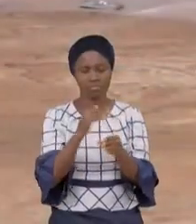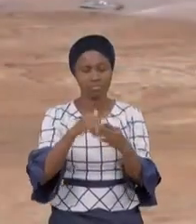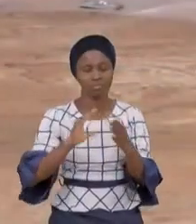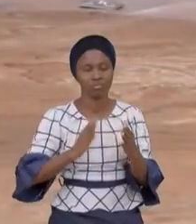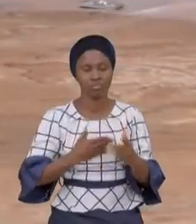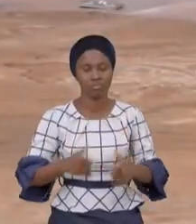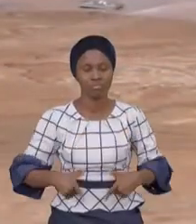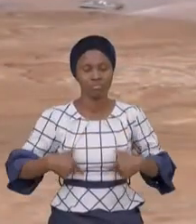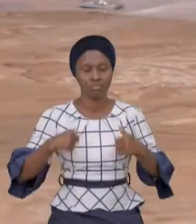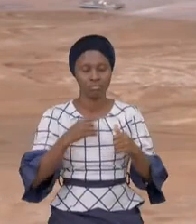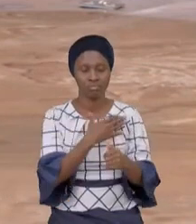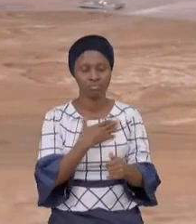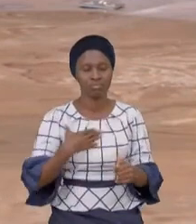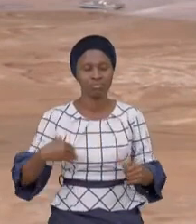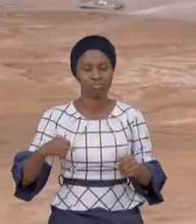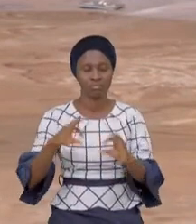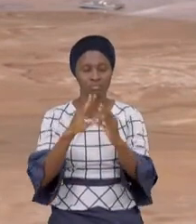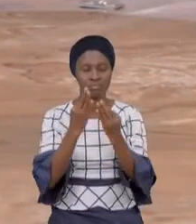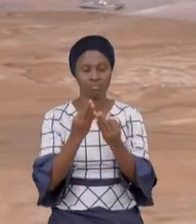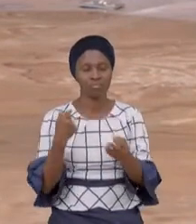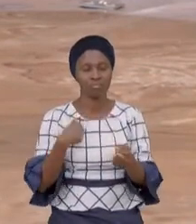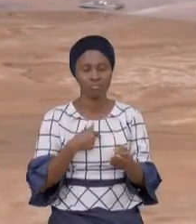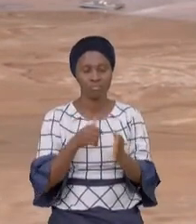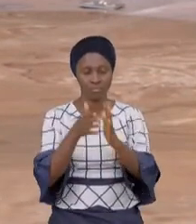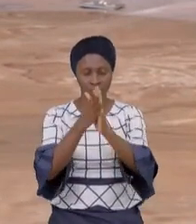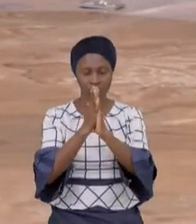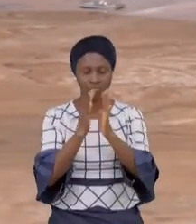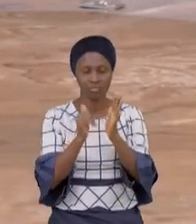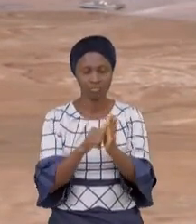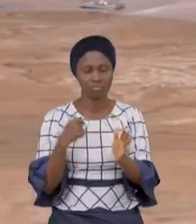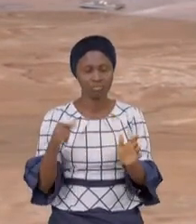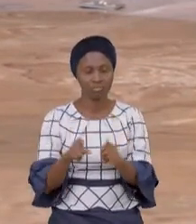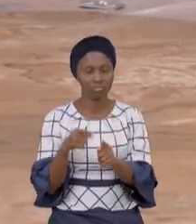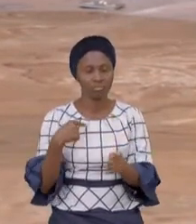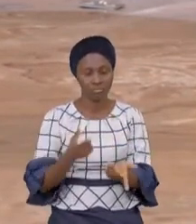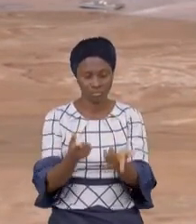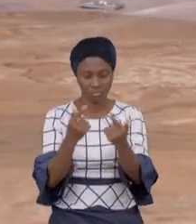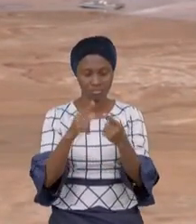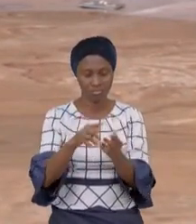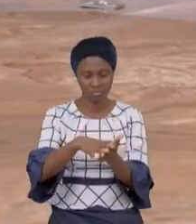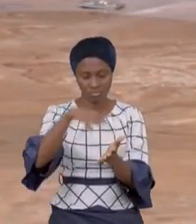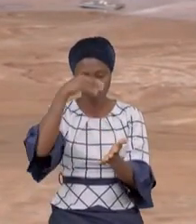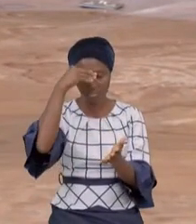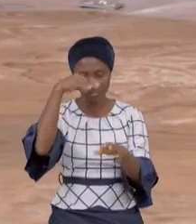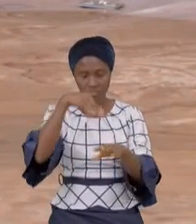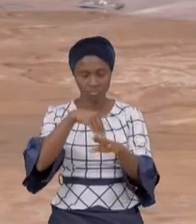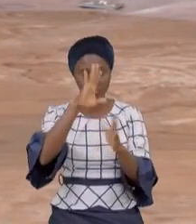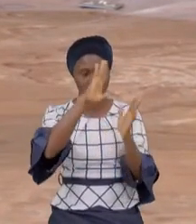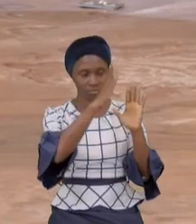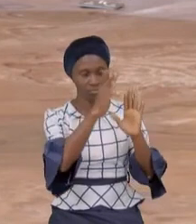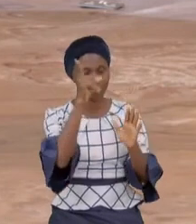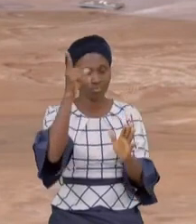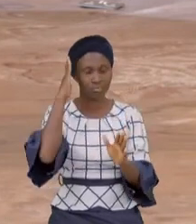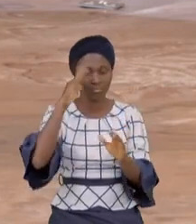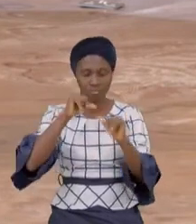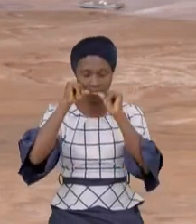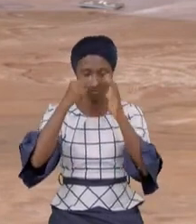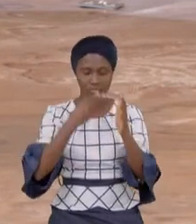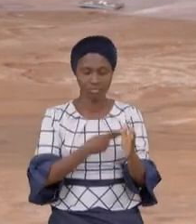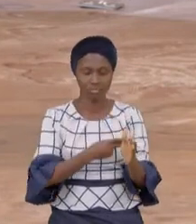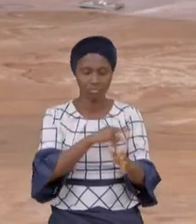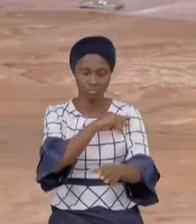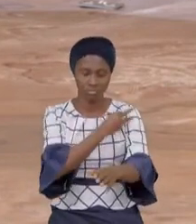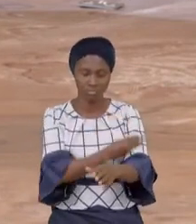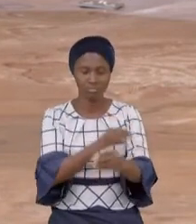families. Father, we ask that as we've come to study at your presence, we ask that you bless us mightily in Jesus' name. As we